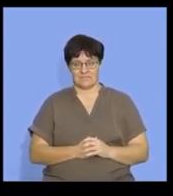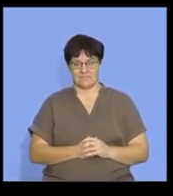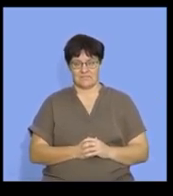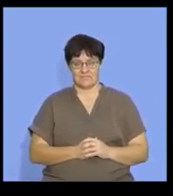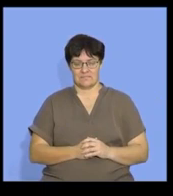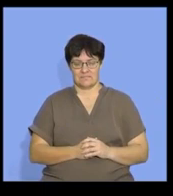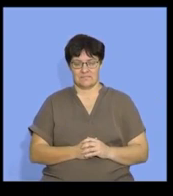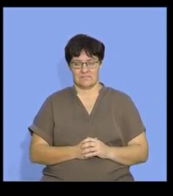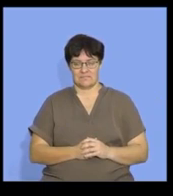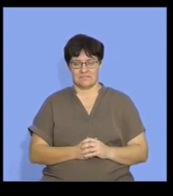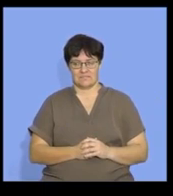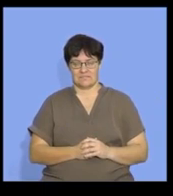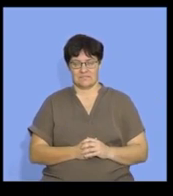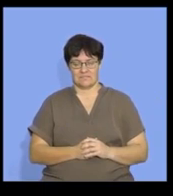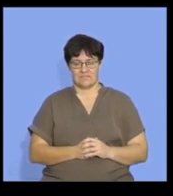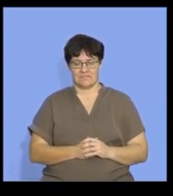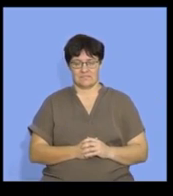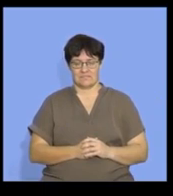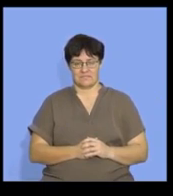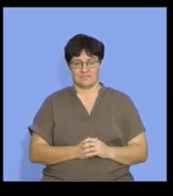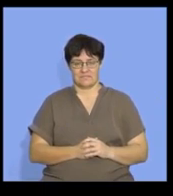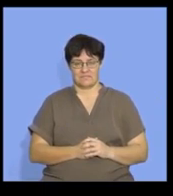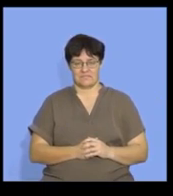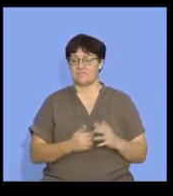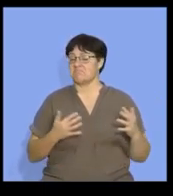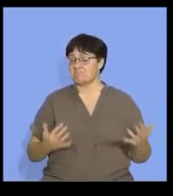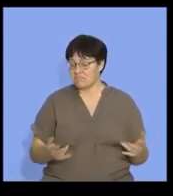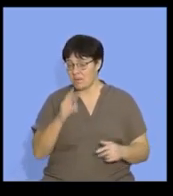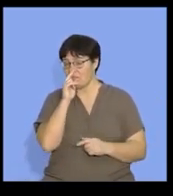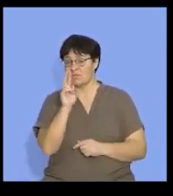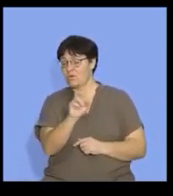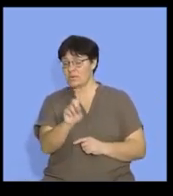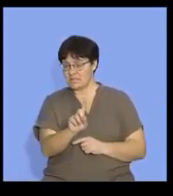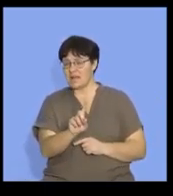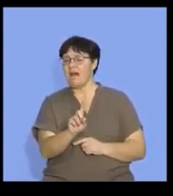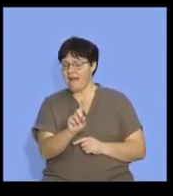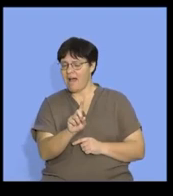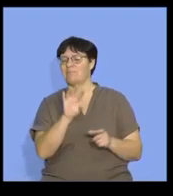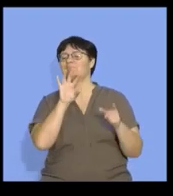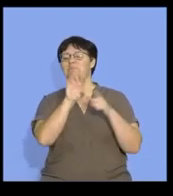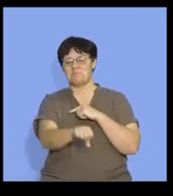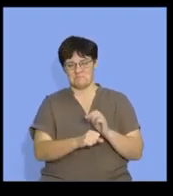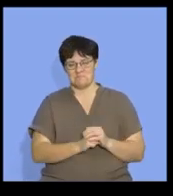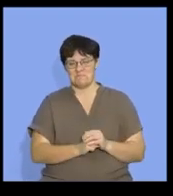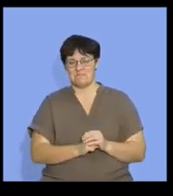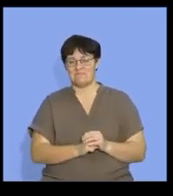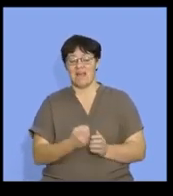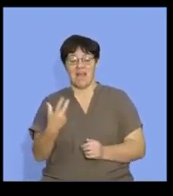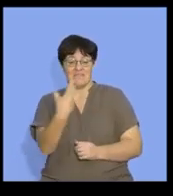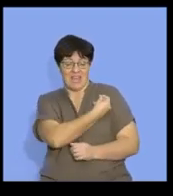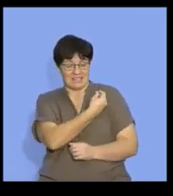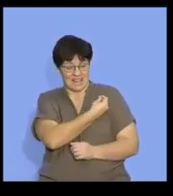right, decreased. So we saw, what can we conclude? That